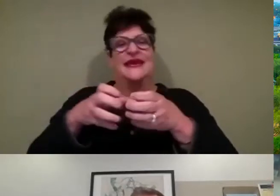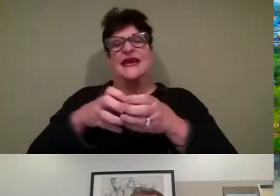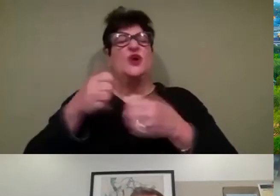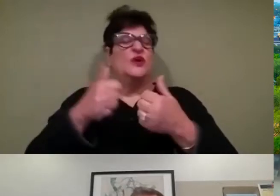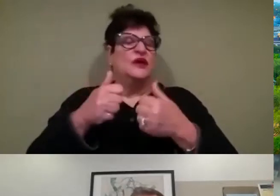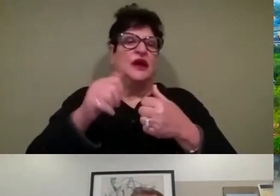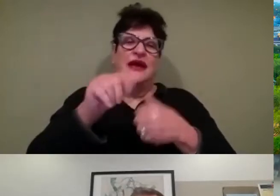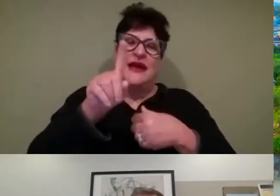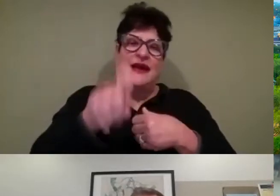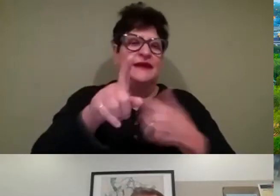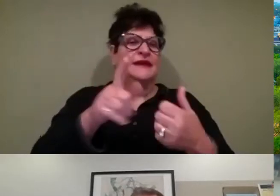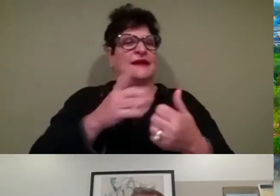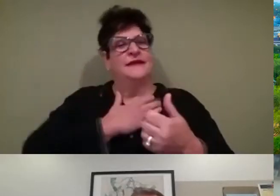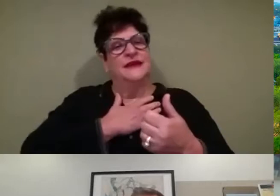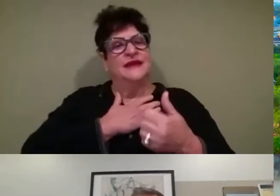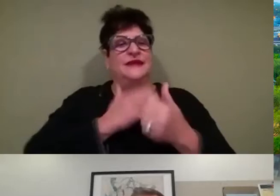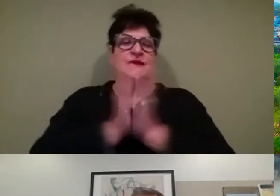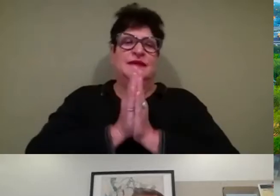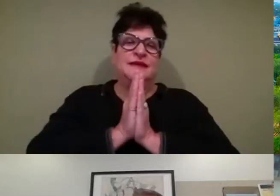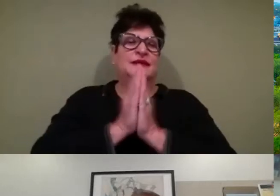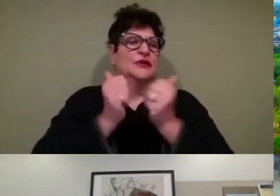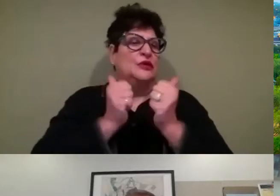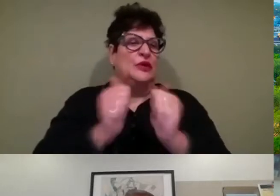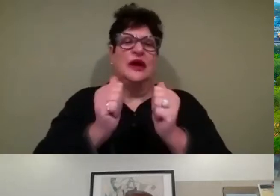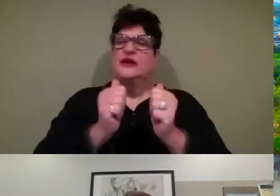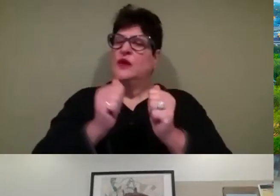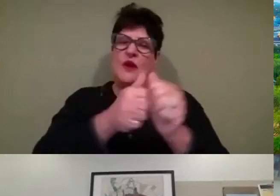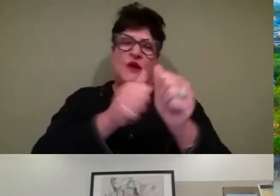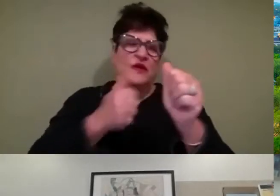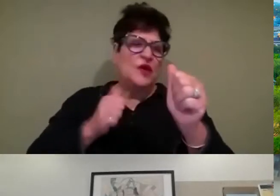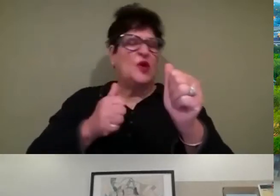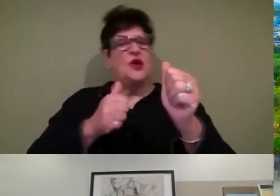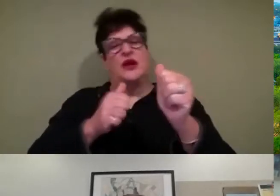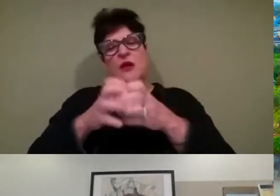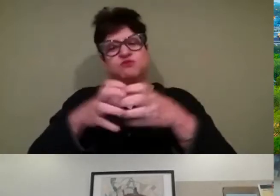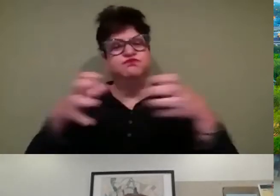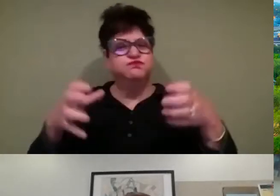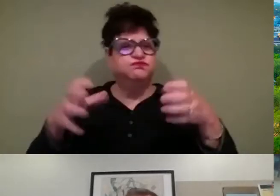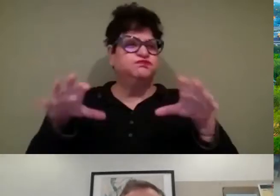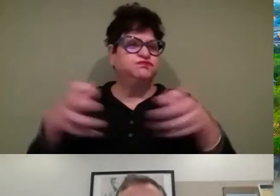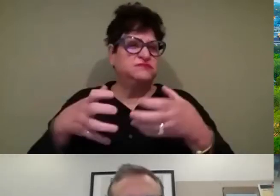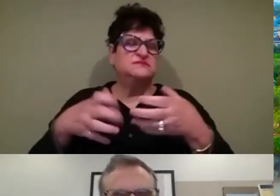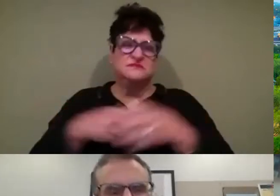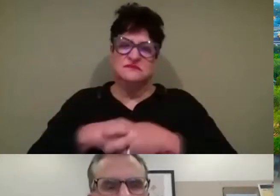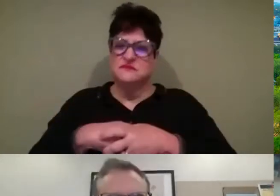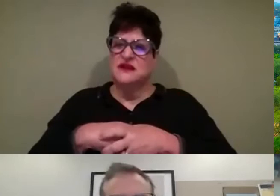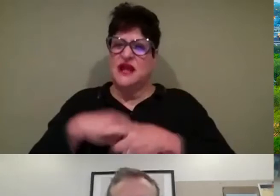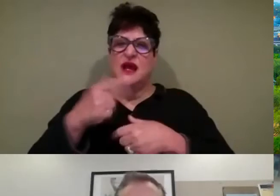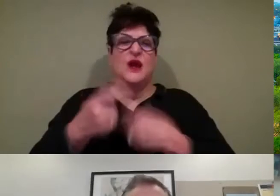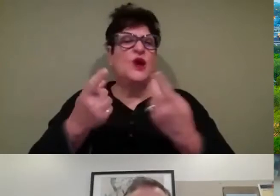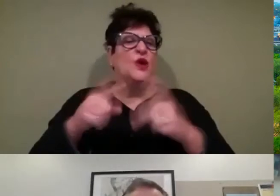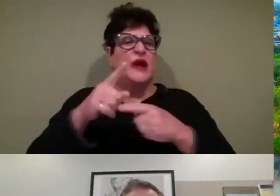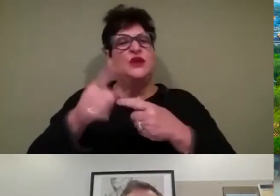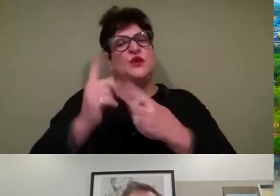to avoid large gatherings and adhere to sector rules when they are frequently visiting